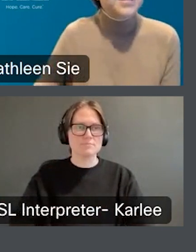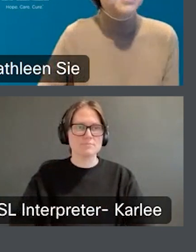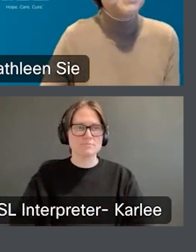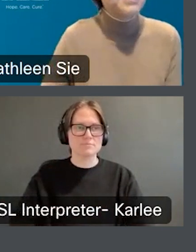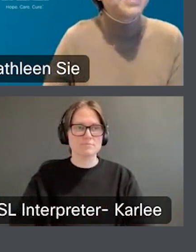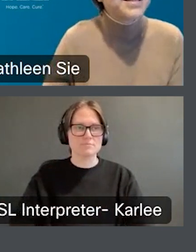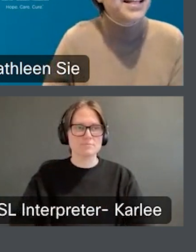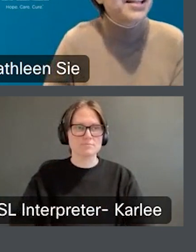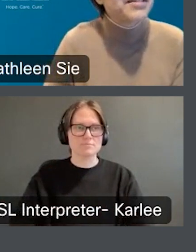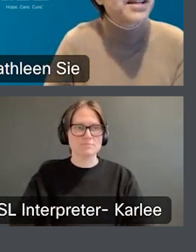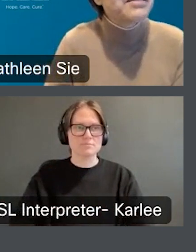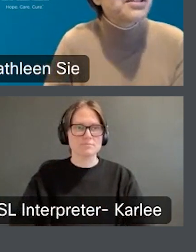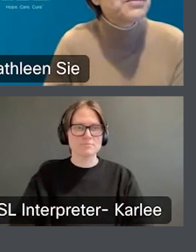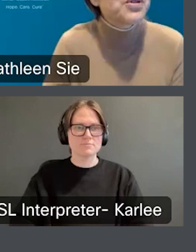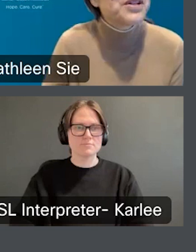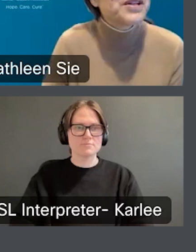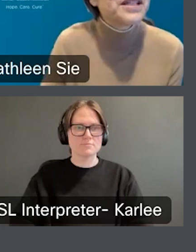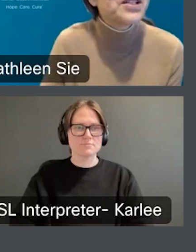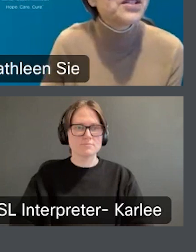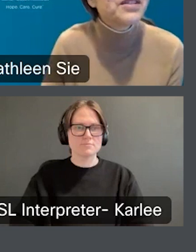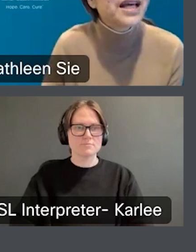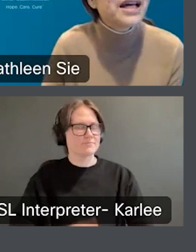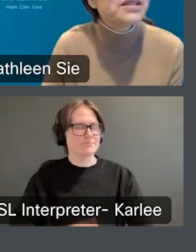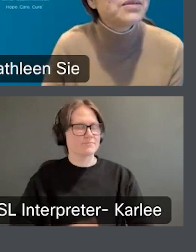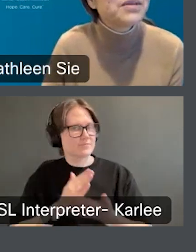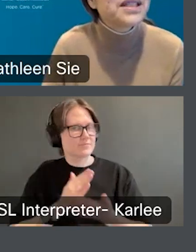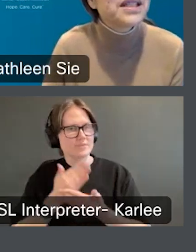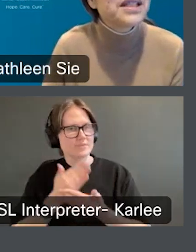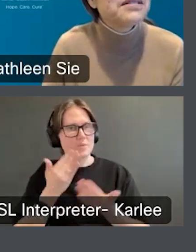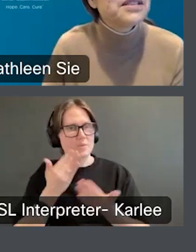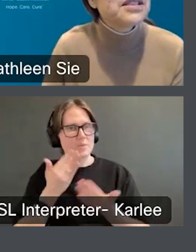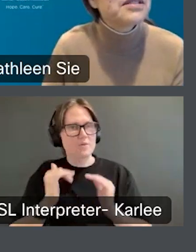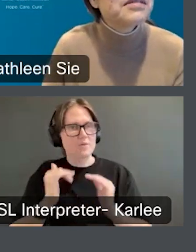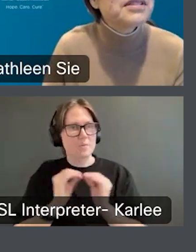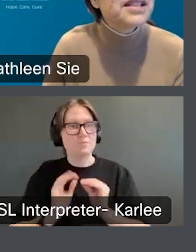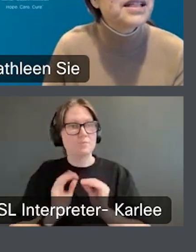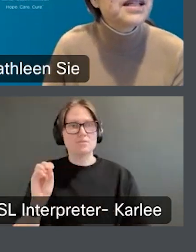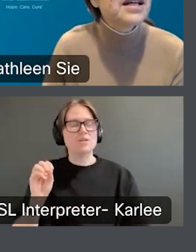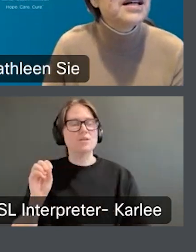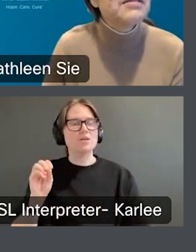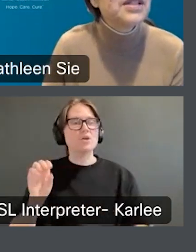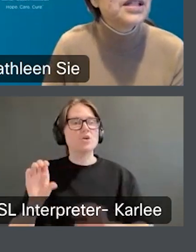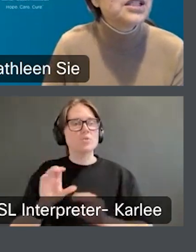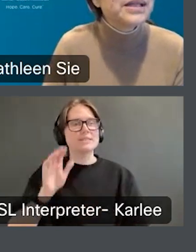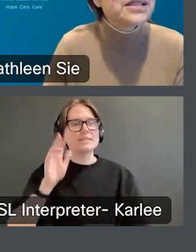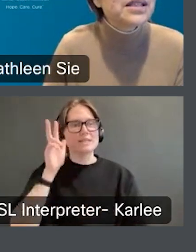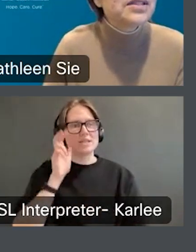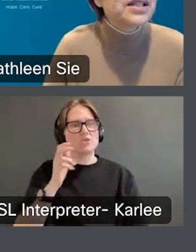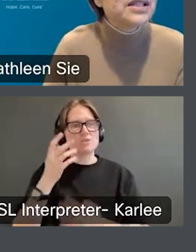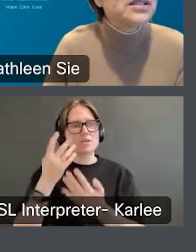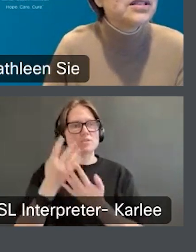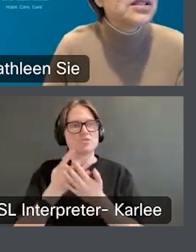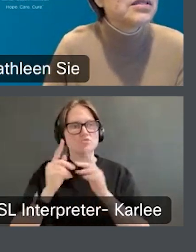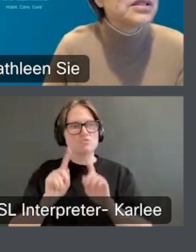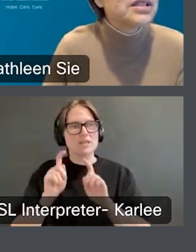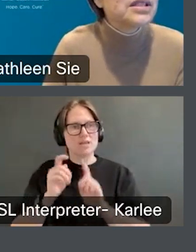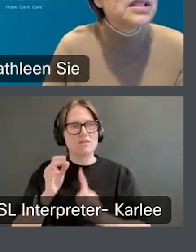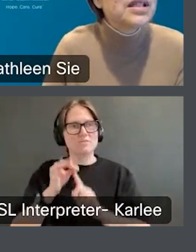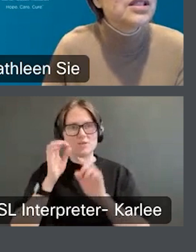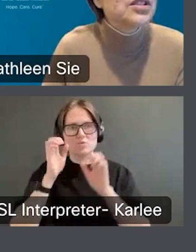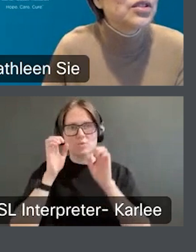All right, thank you. We have some more. In 2000, we did a hearing screening of special education